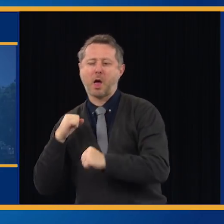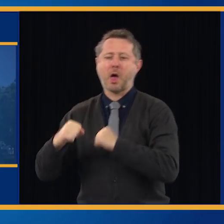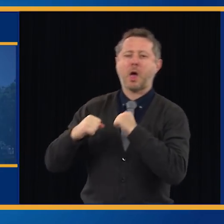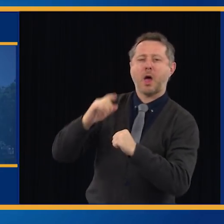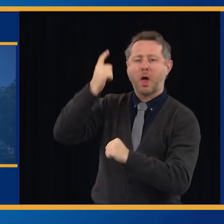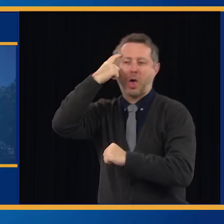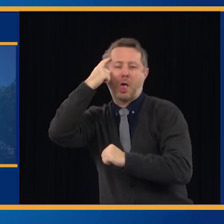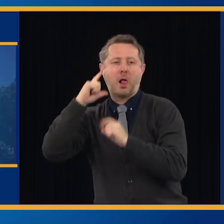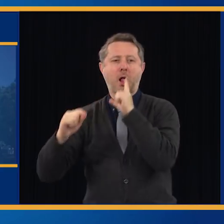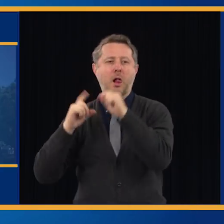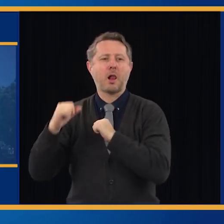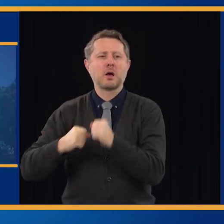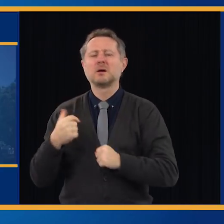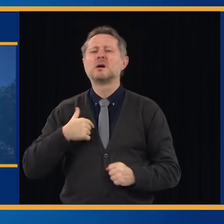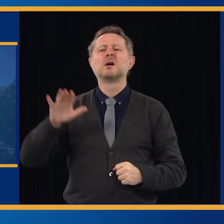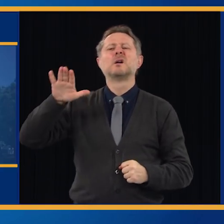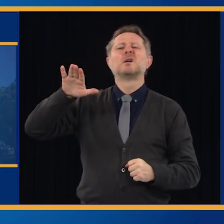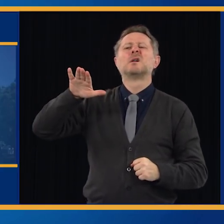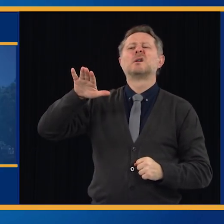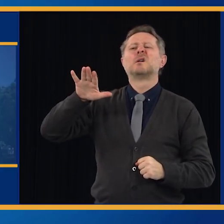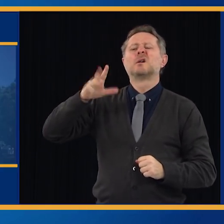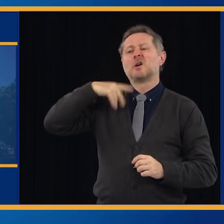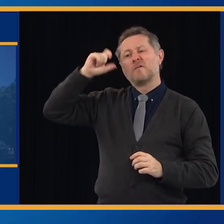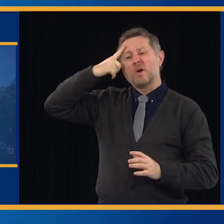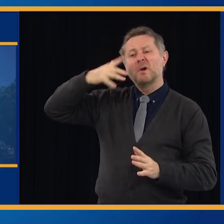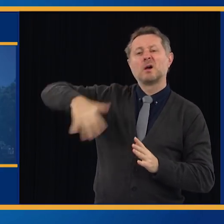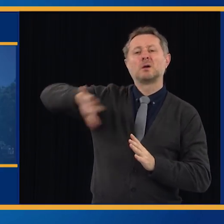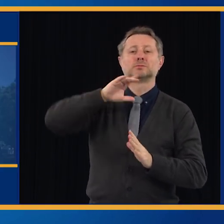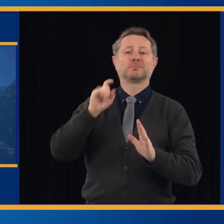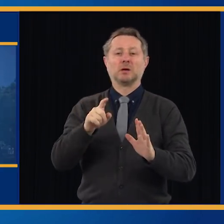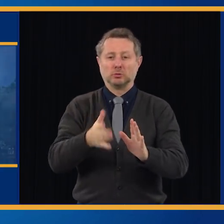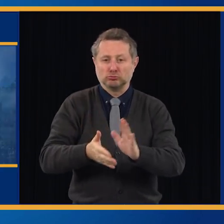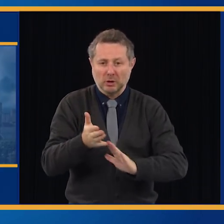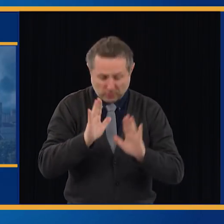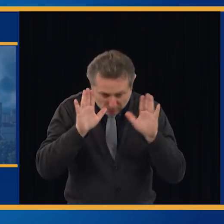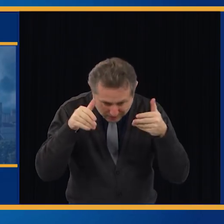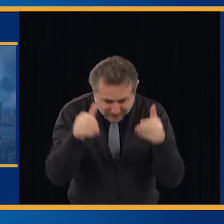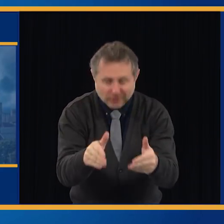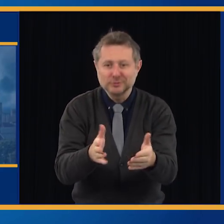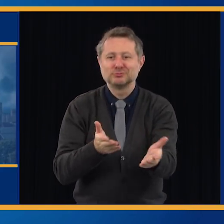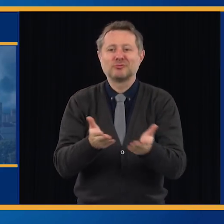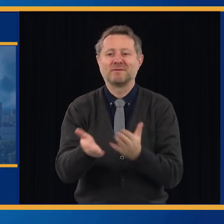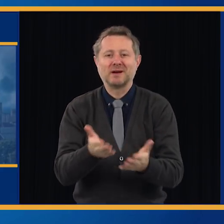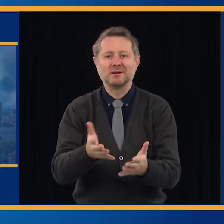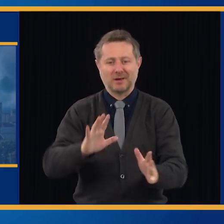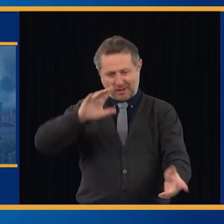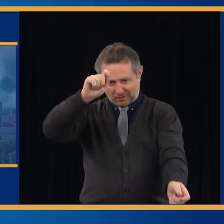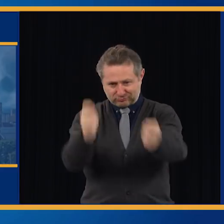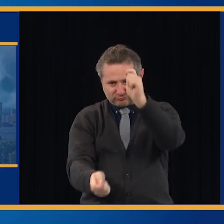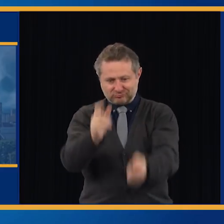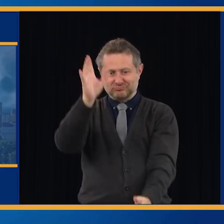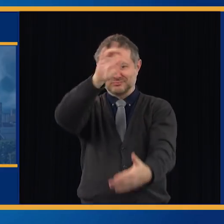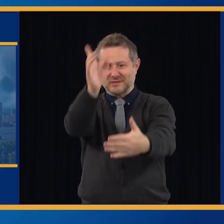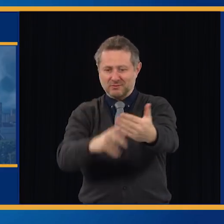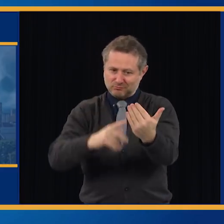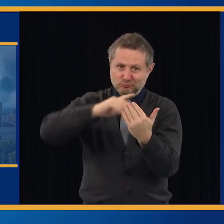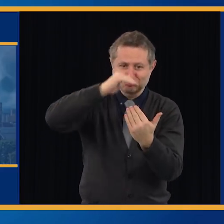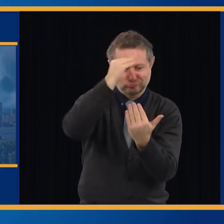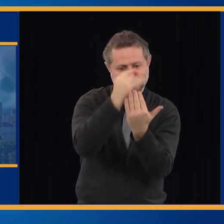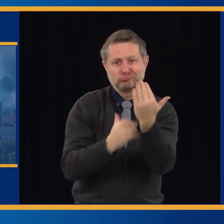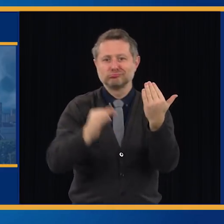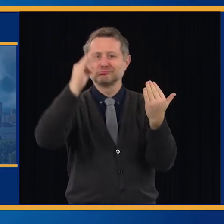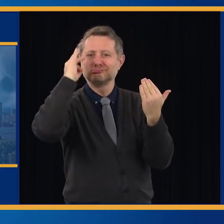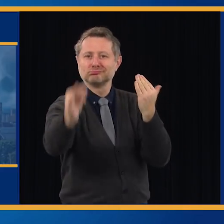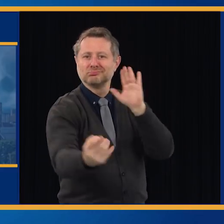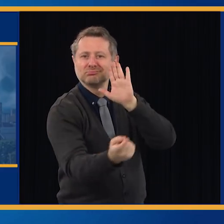services, designing programs that actually work for the people to address the problem. And in this situation, we